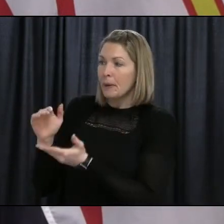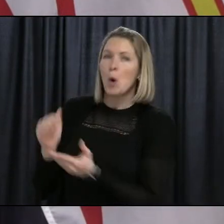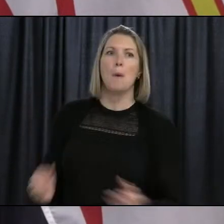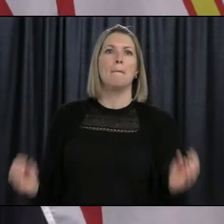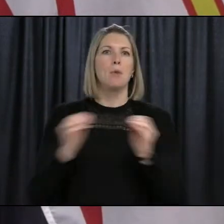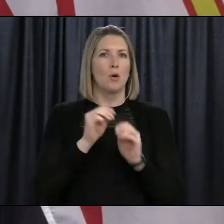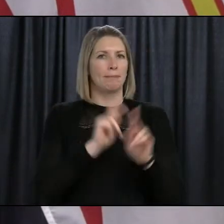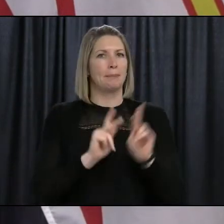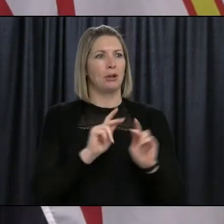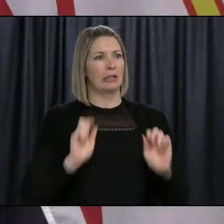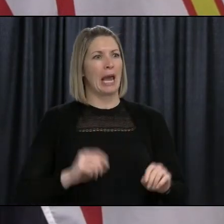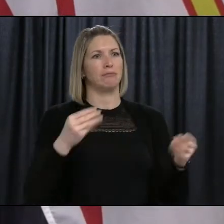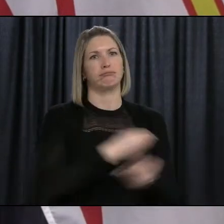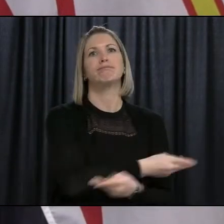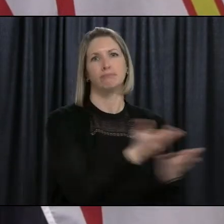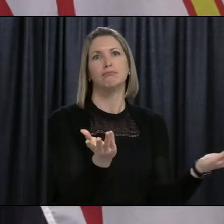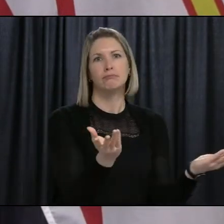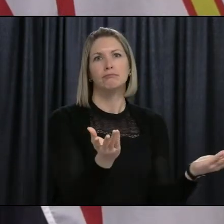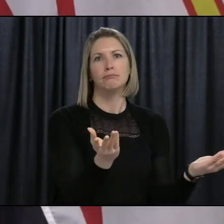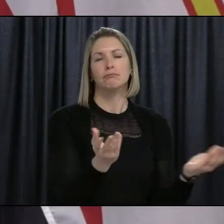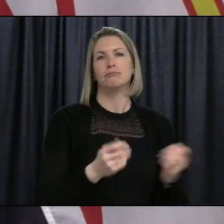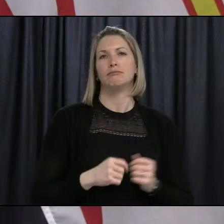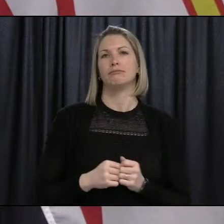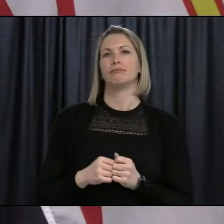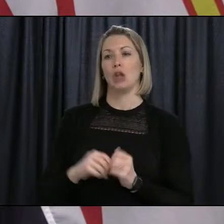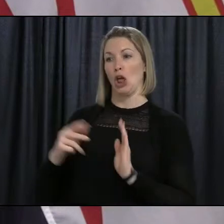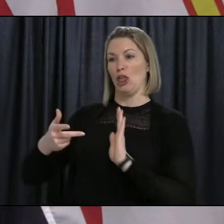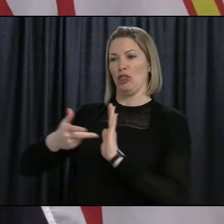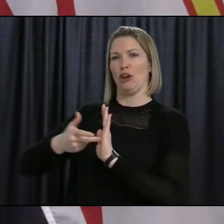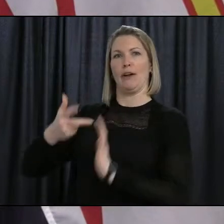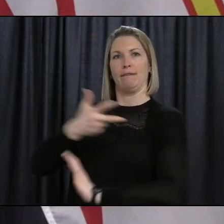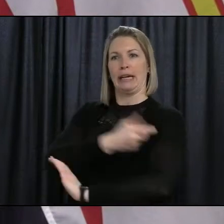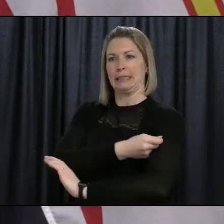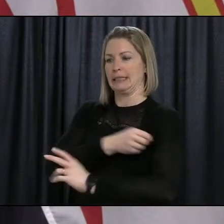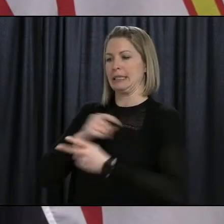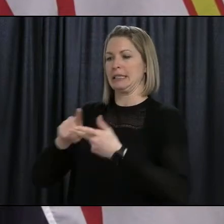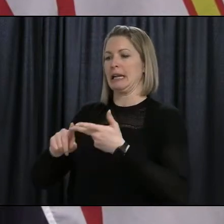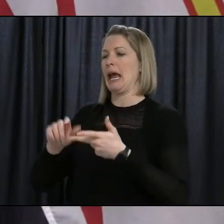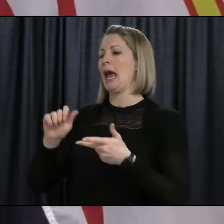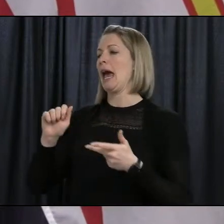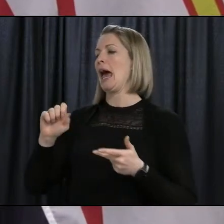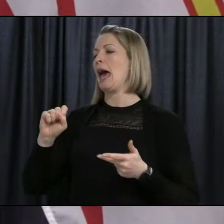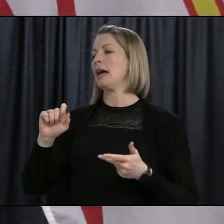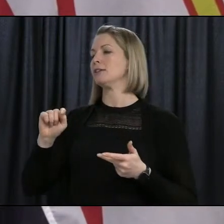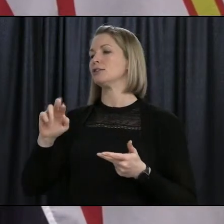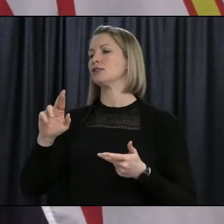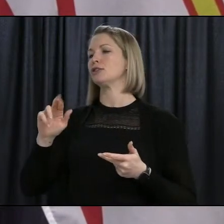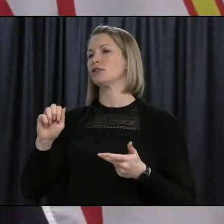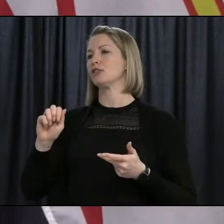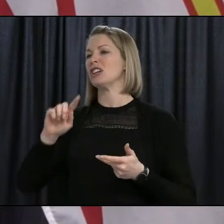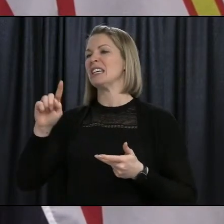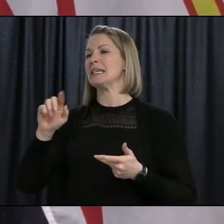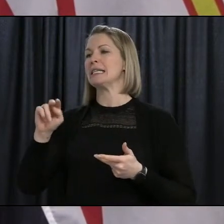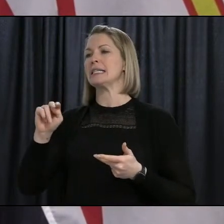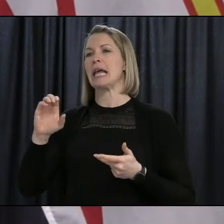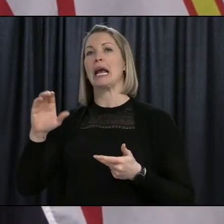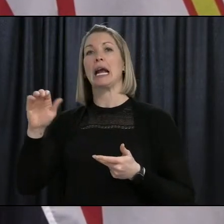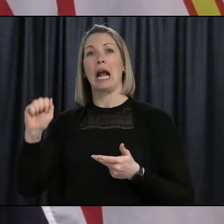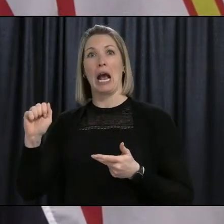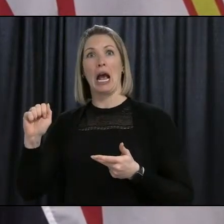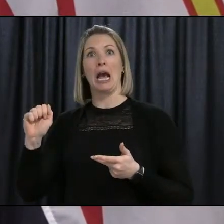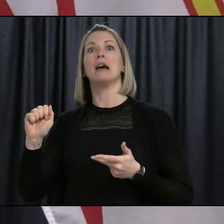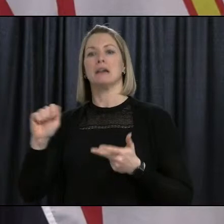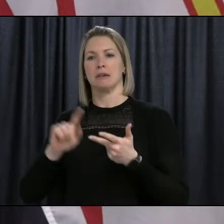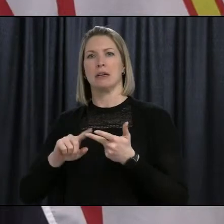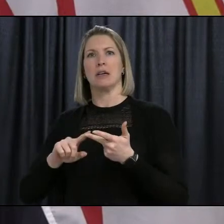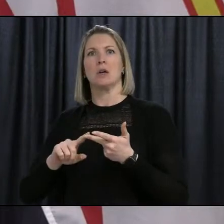approval of the new AstraZeneca vaccine will significantly boost these efforts by providing another safe and effective vaccine. All